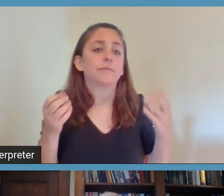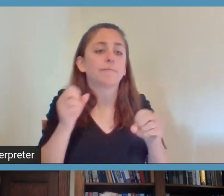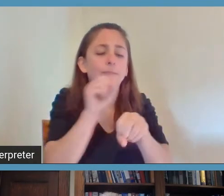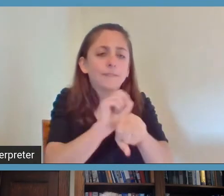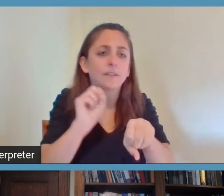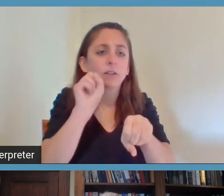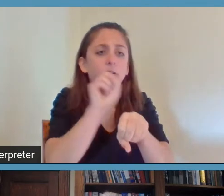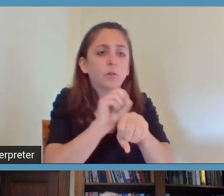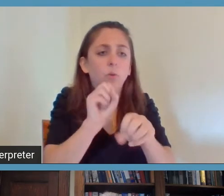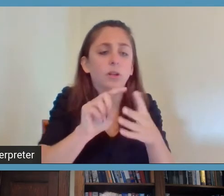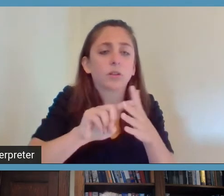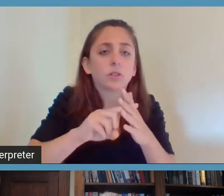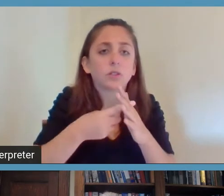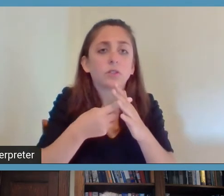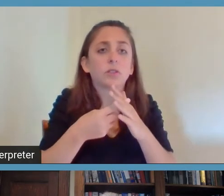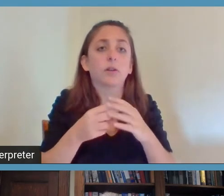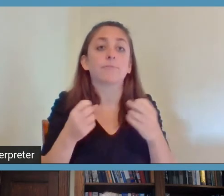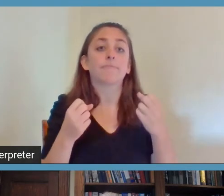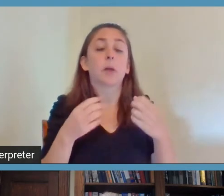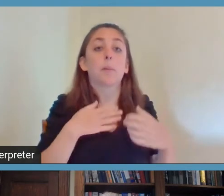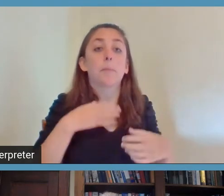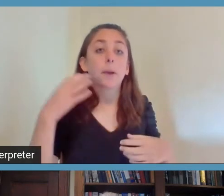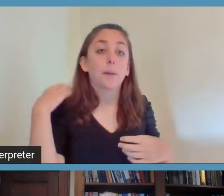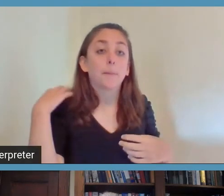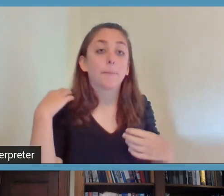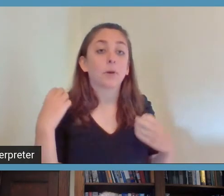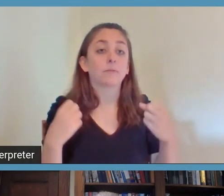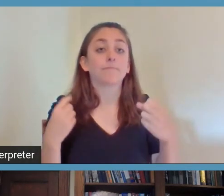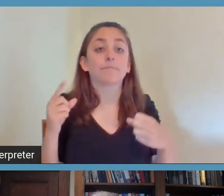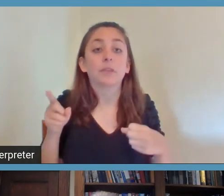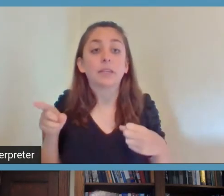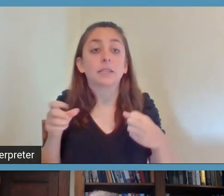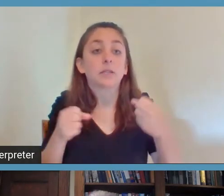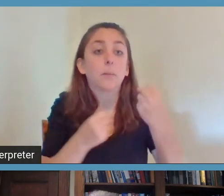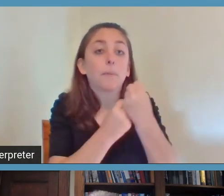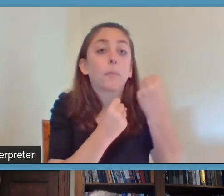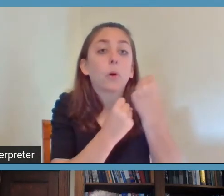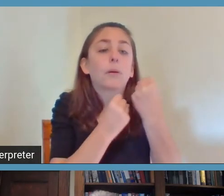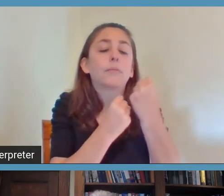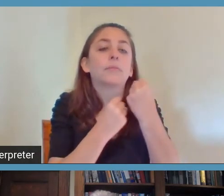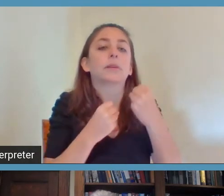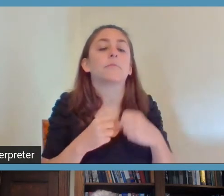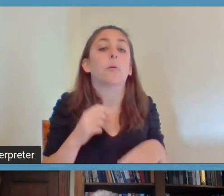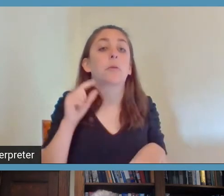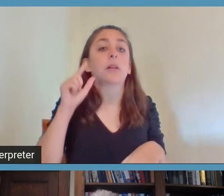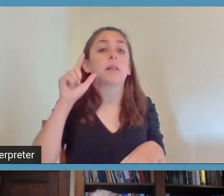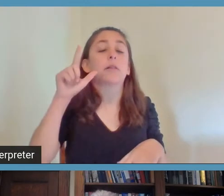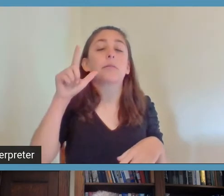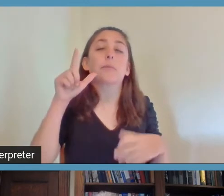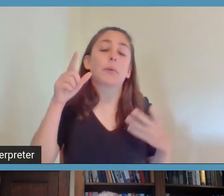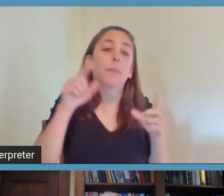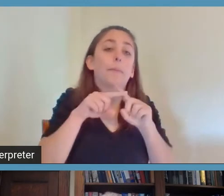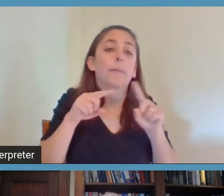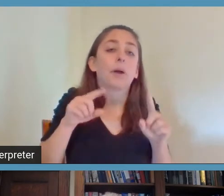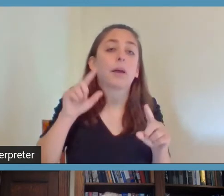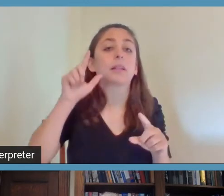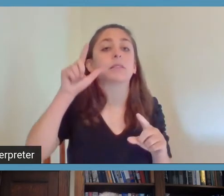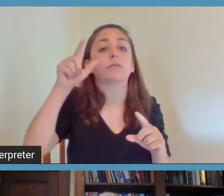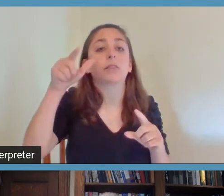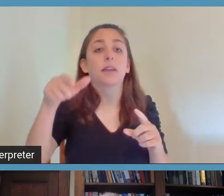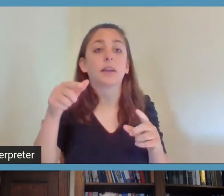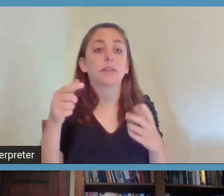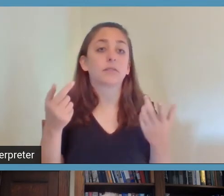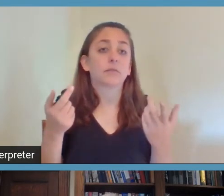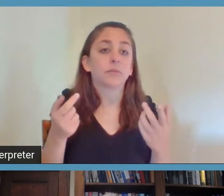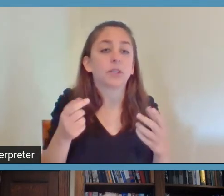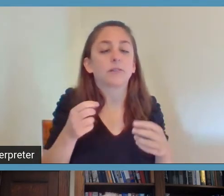from my boss, although I think he said later that he assumed it was going to take many months to get worked out and to